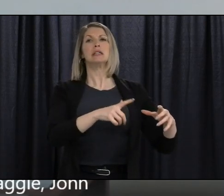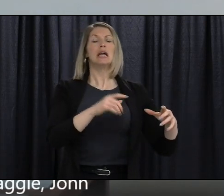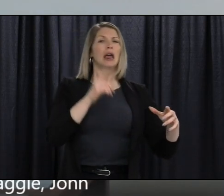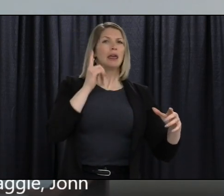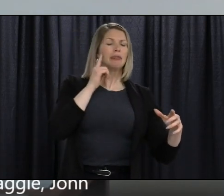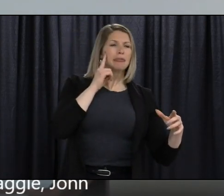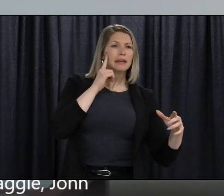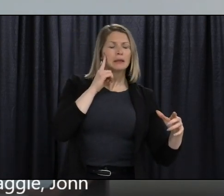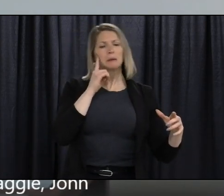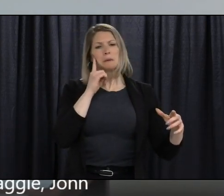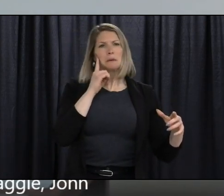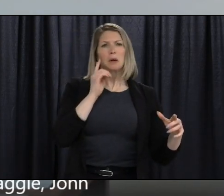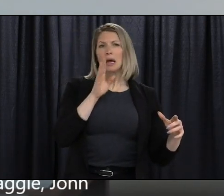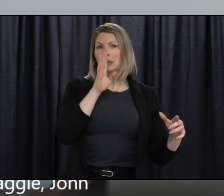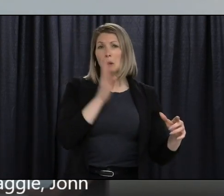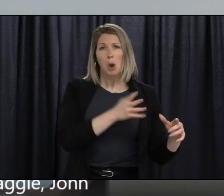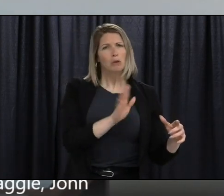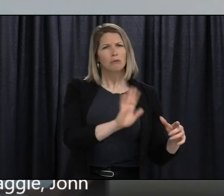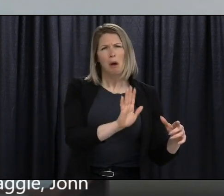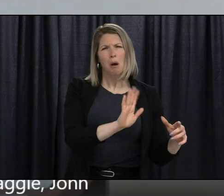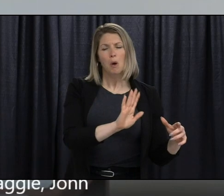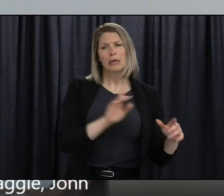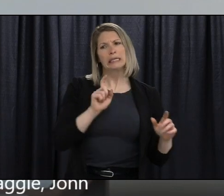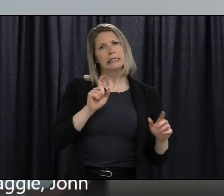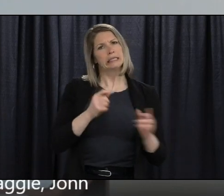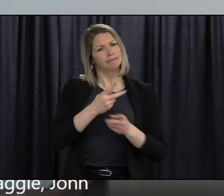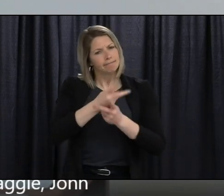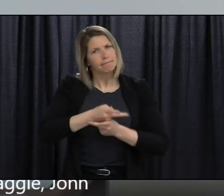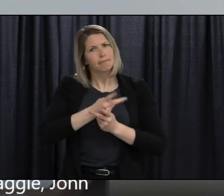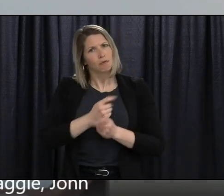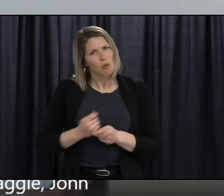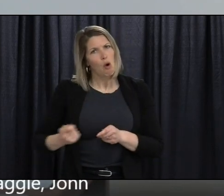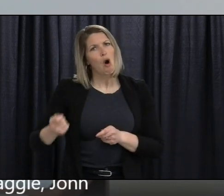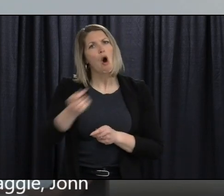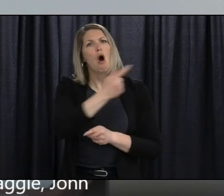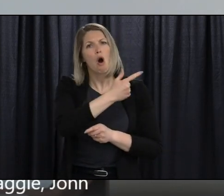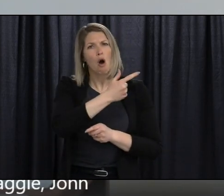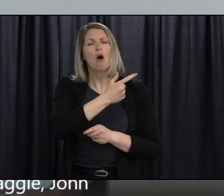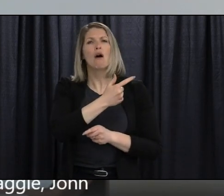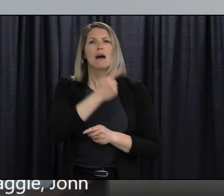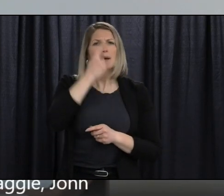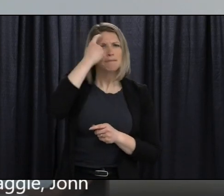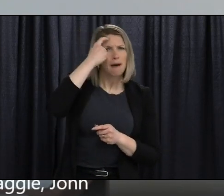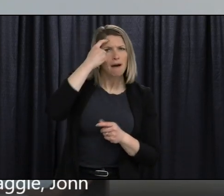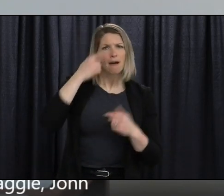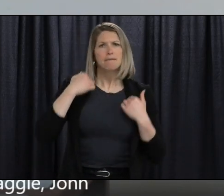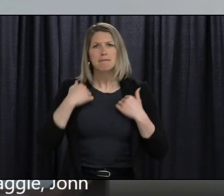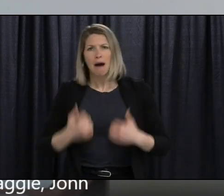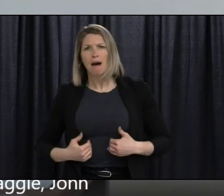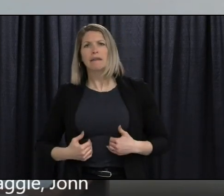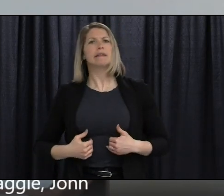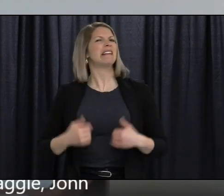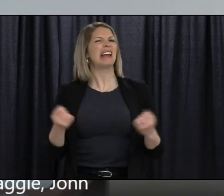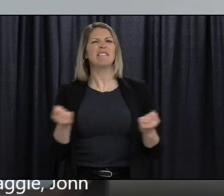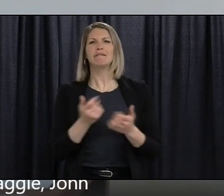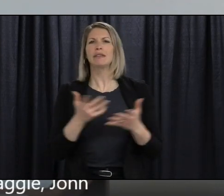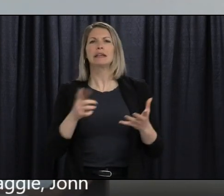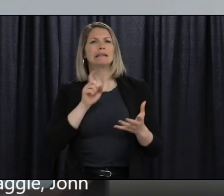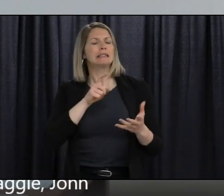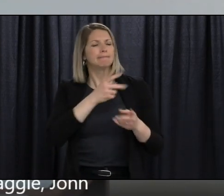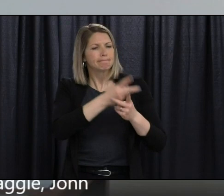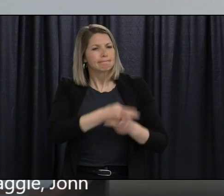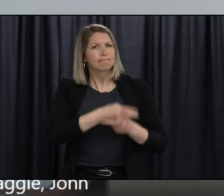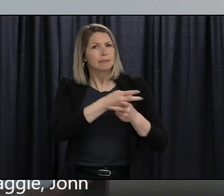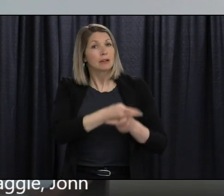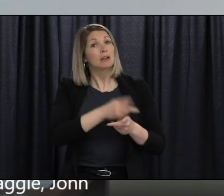government is never in a position to do. What seems to be the case at the moment is in substance use generally, there appears to